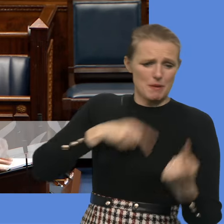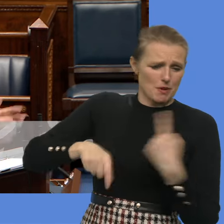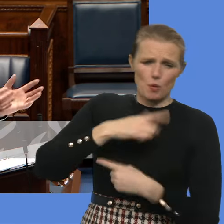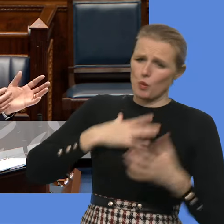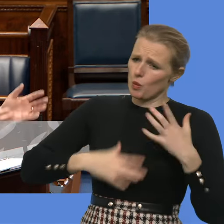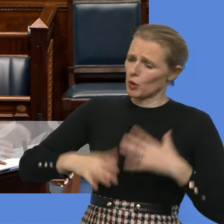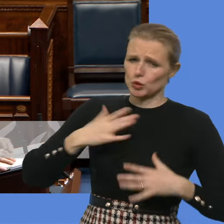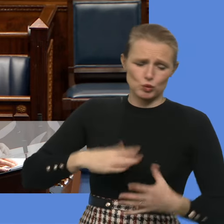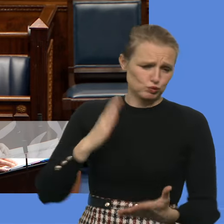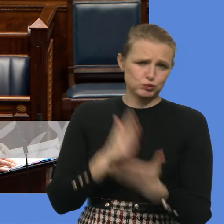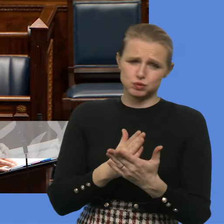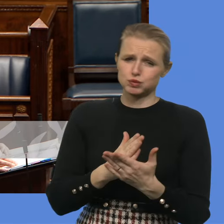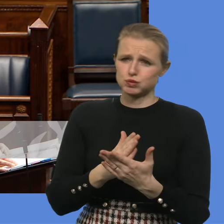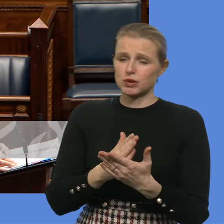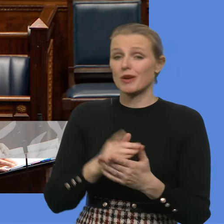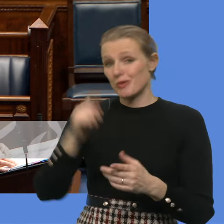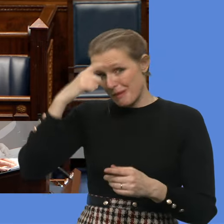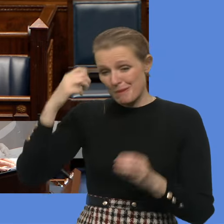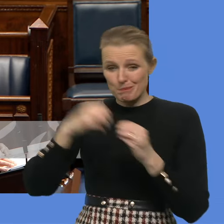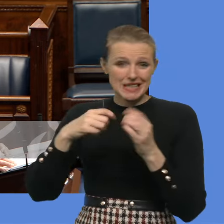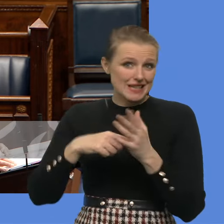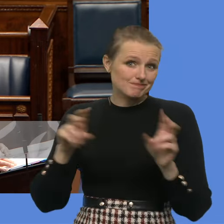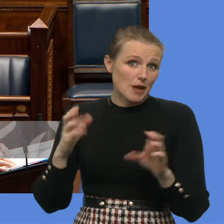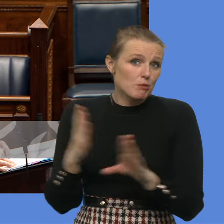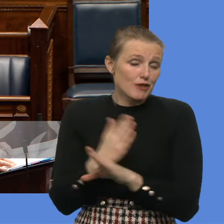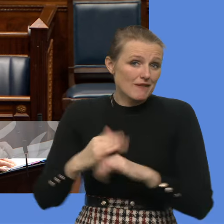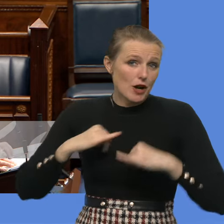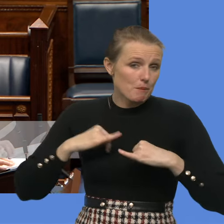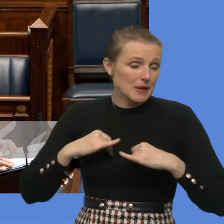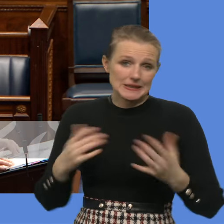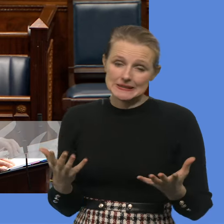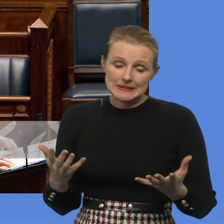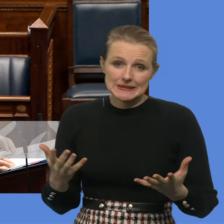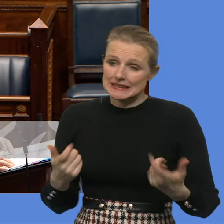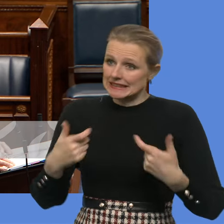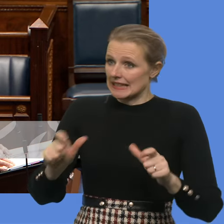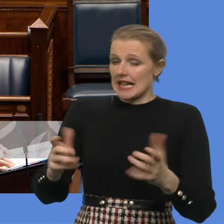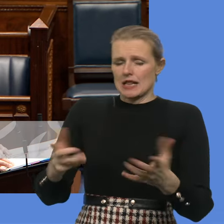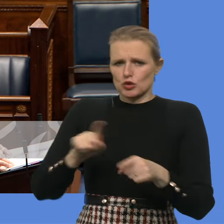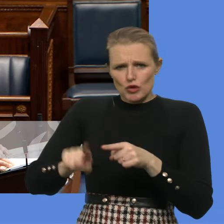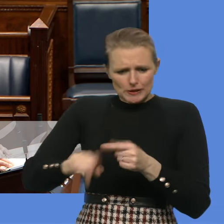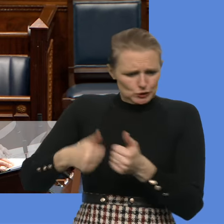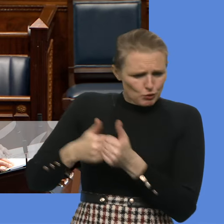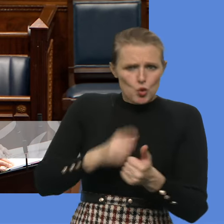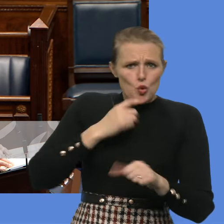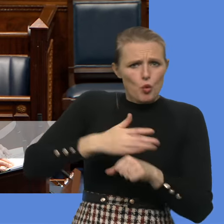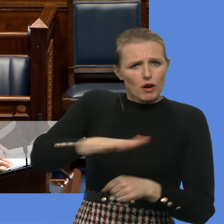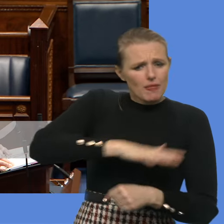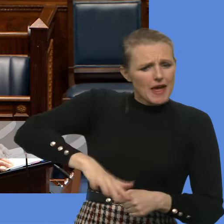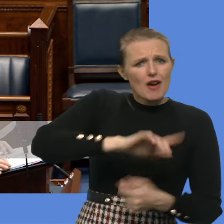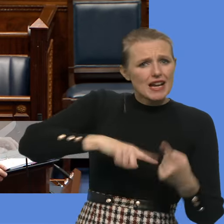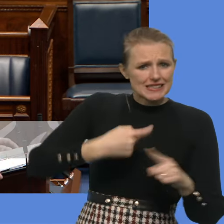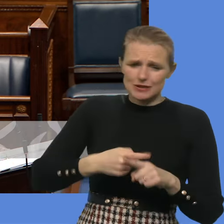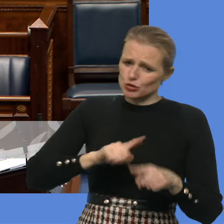can. Bearing in mind BT is a private company, but nonetheless we're determined to support the people who work in that facility down there as best we